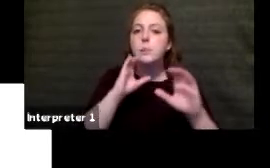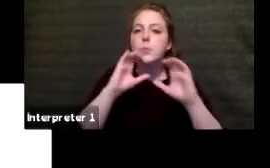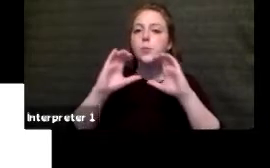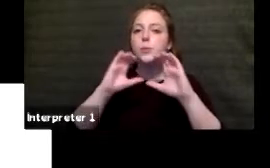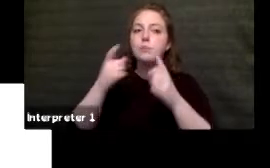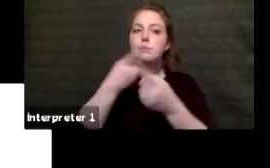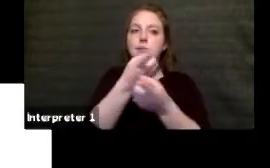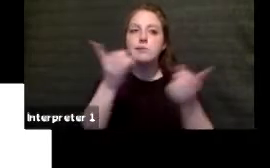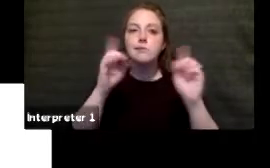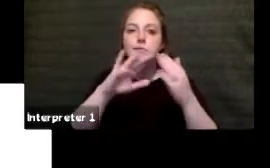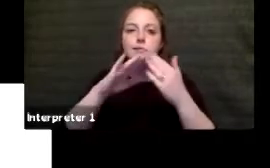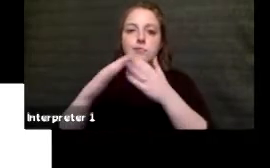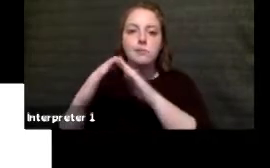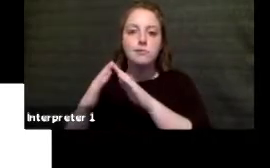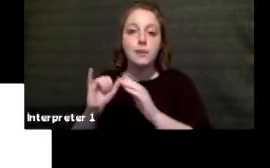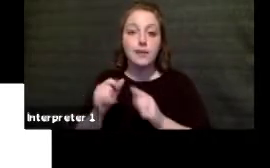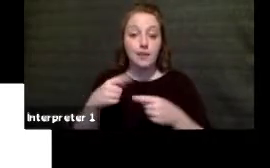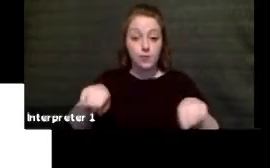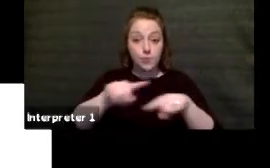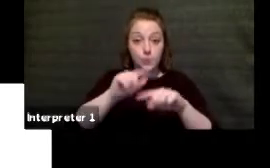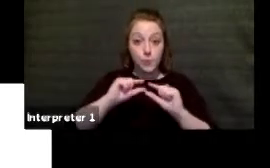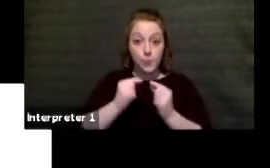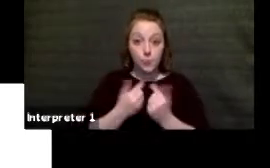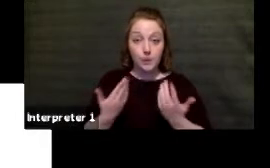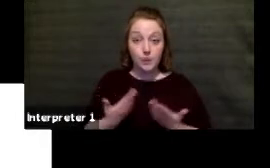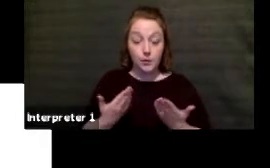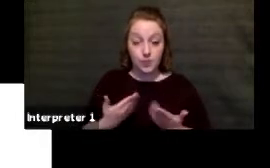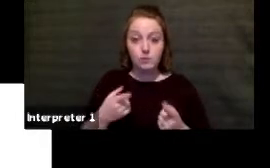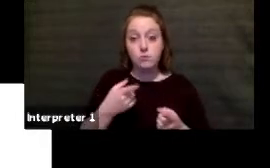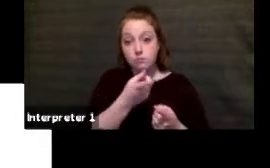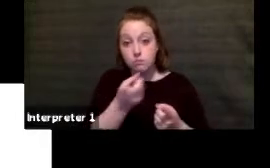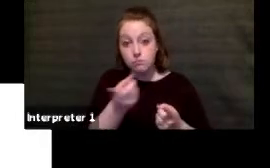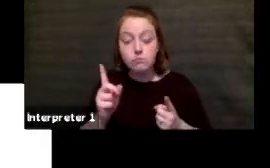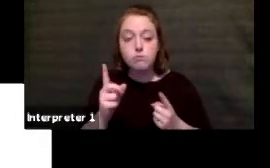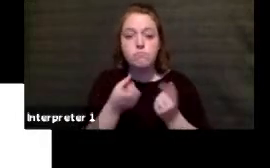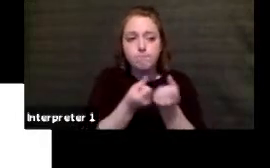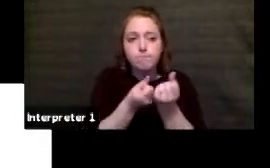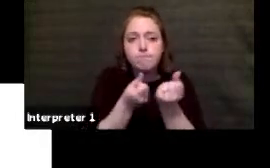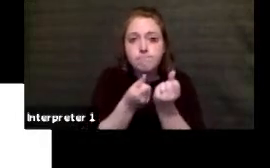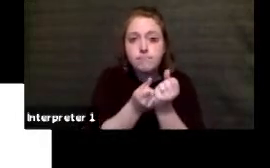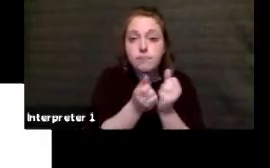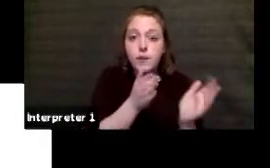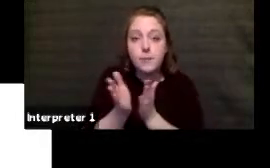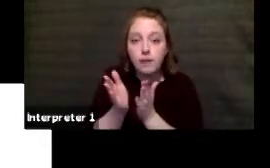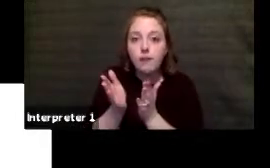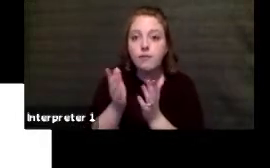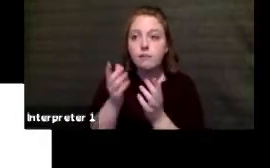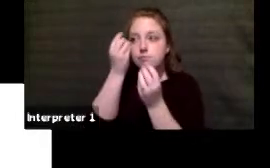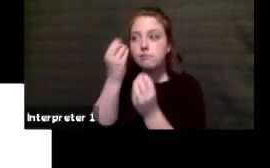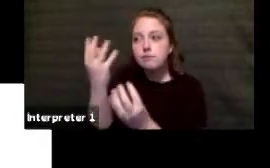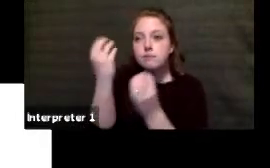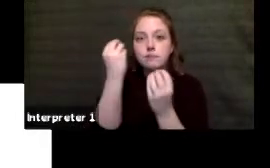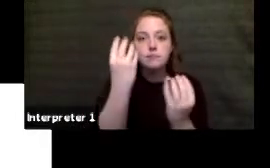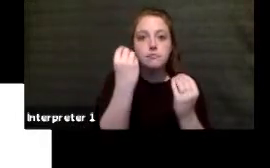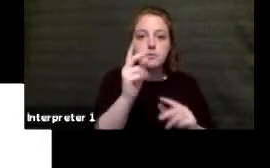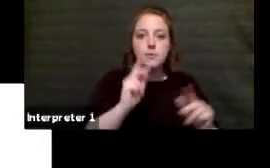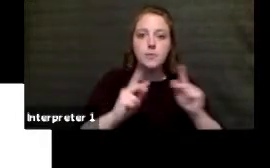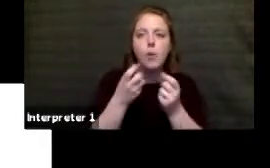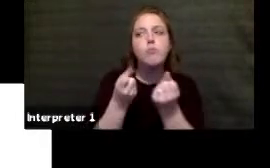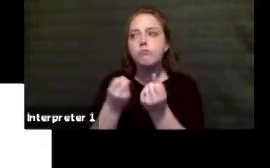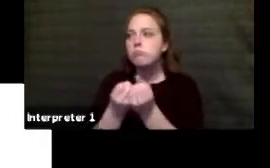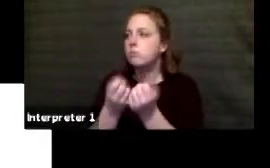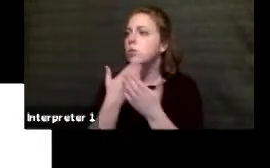just like we're working with you as a group, it's great for you to be an advocate for this same process of communicating out